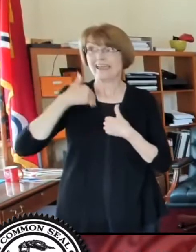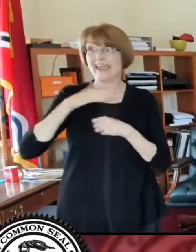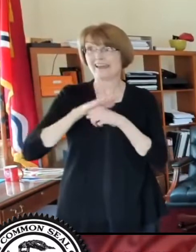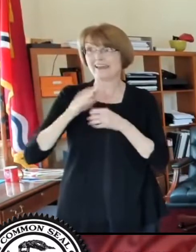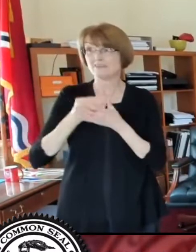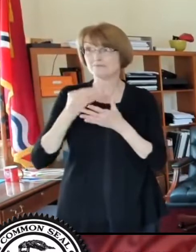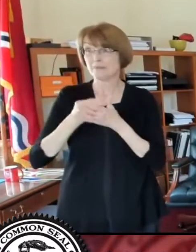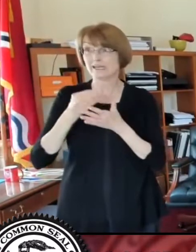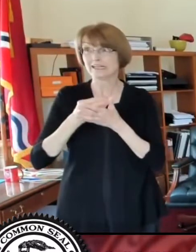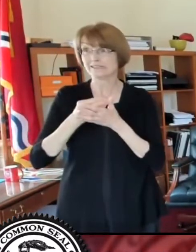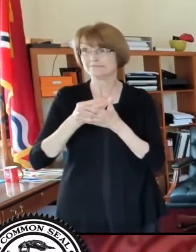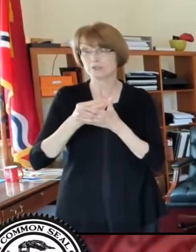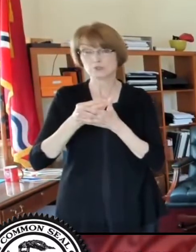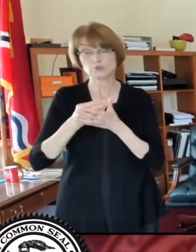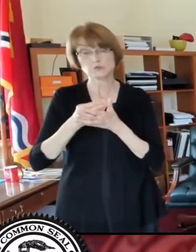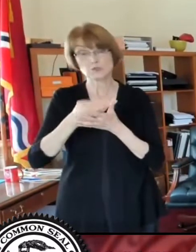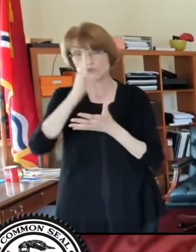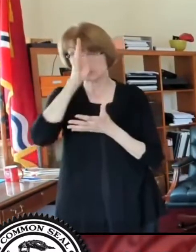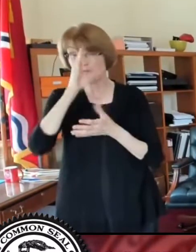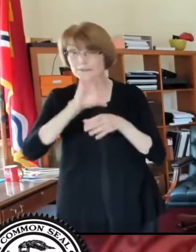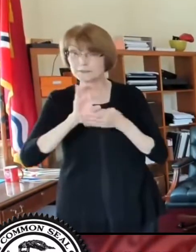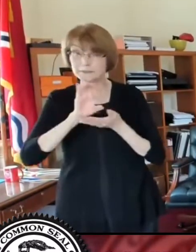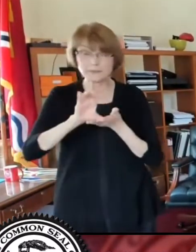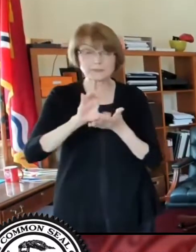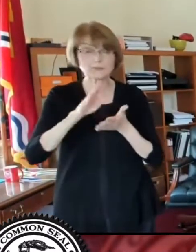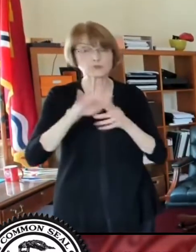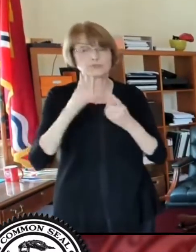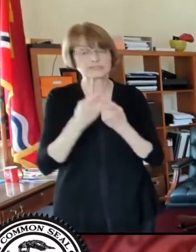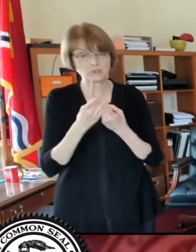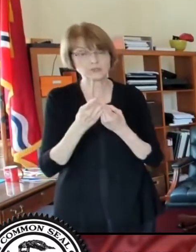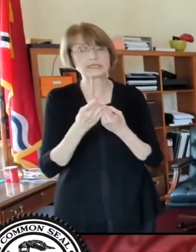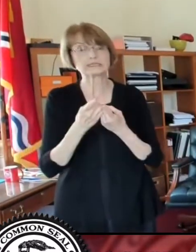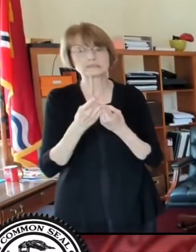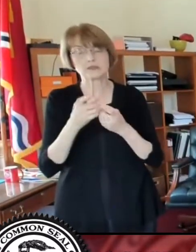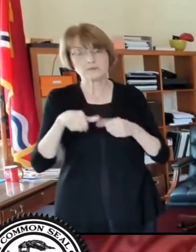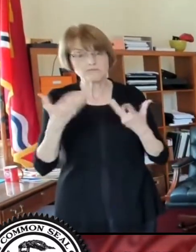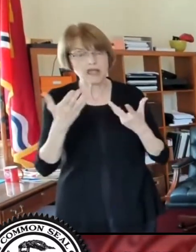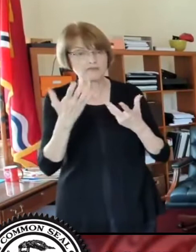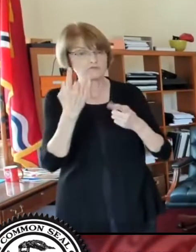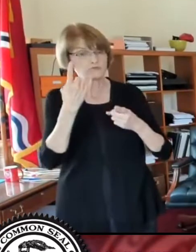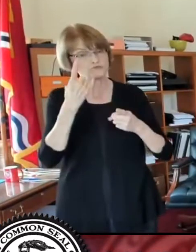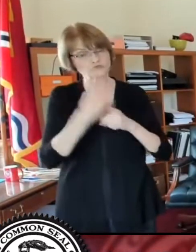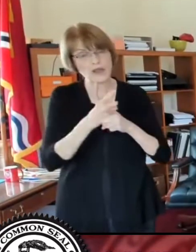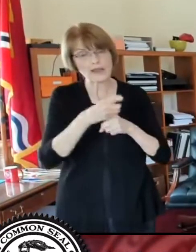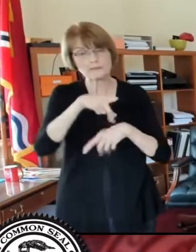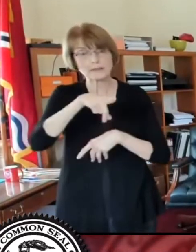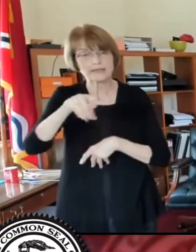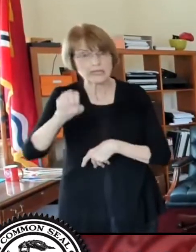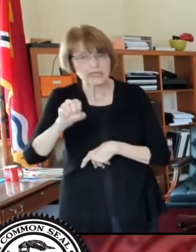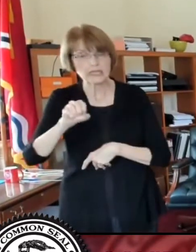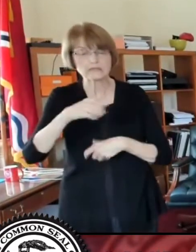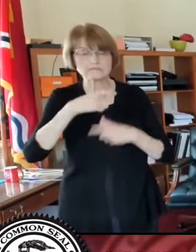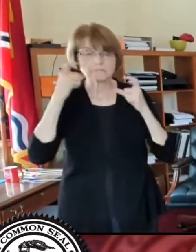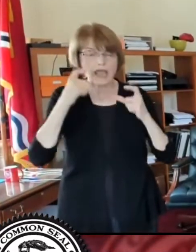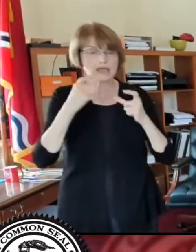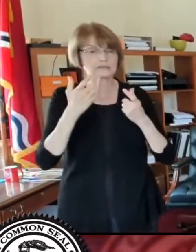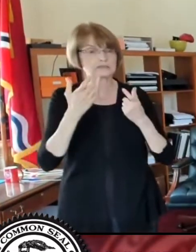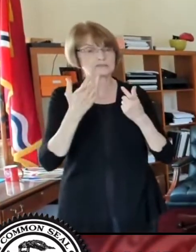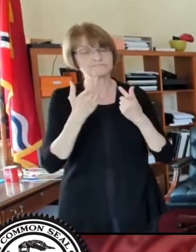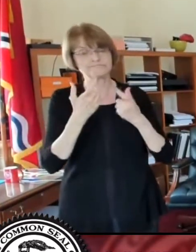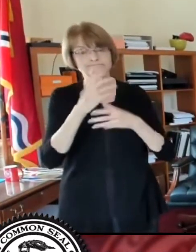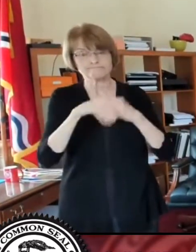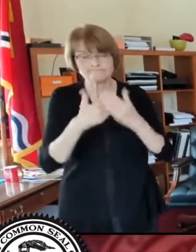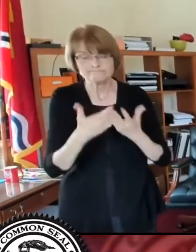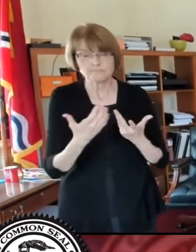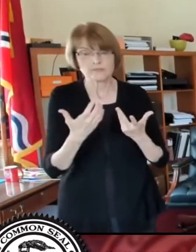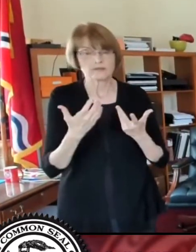districts, direct to school districts, for them to make sure that they have the right PPE, to make sure maybe that they could have additional teachers on hand